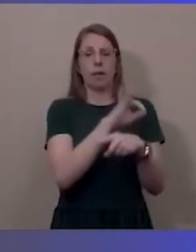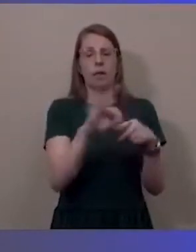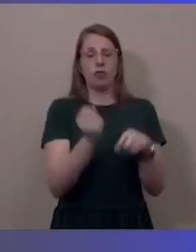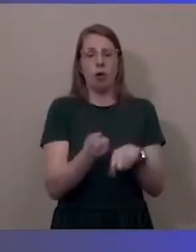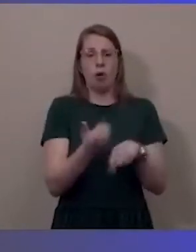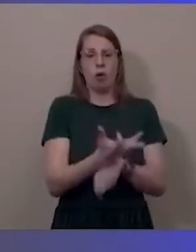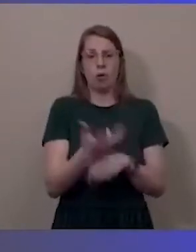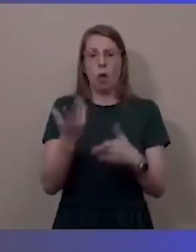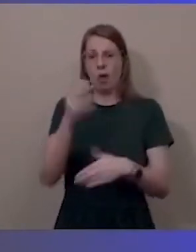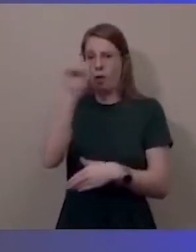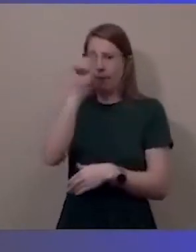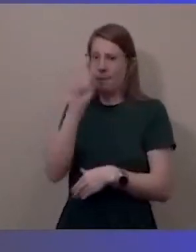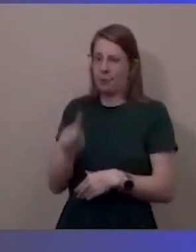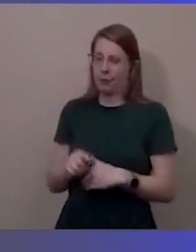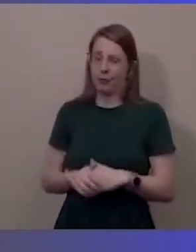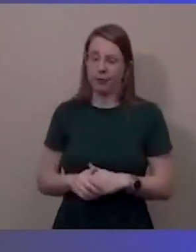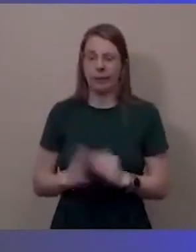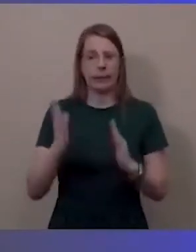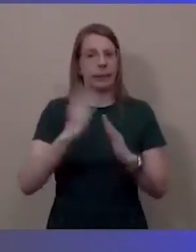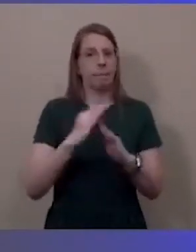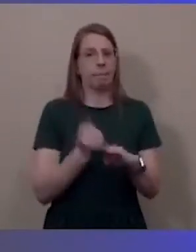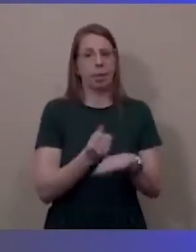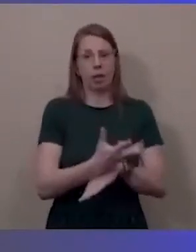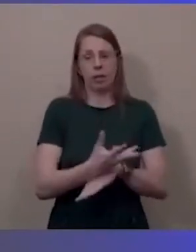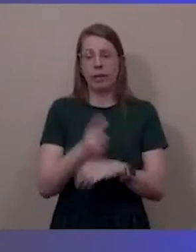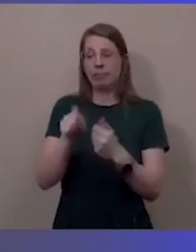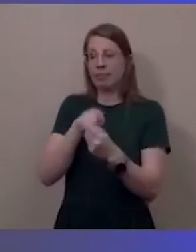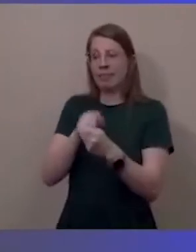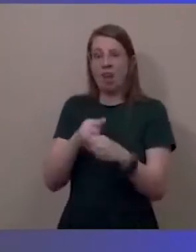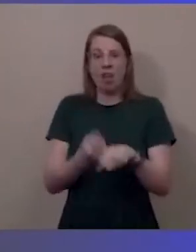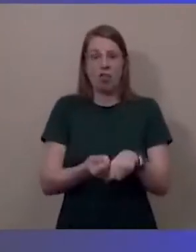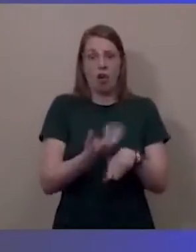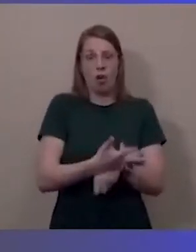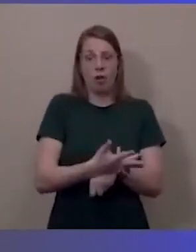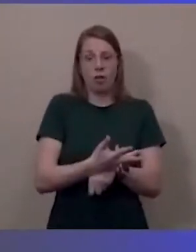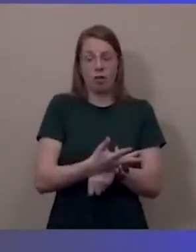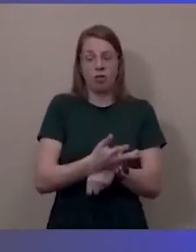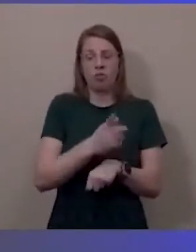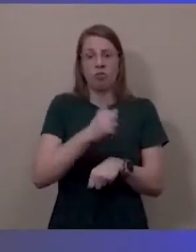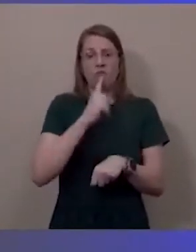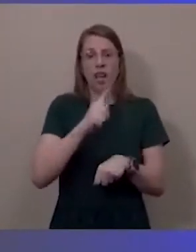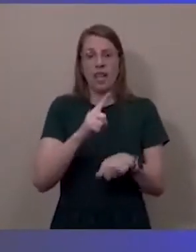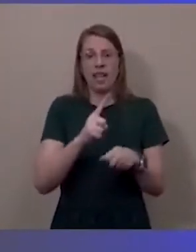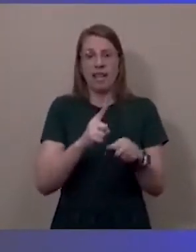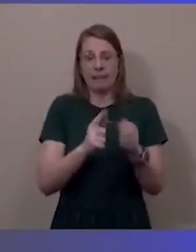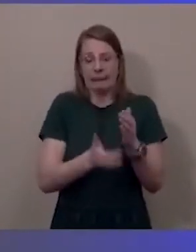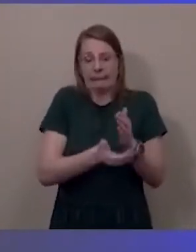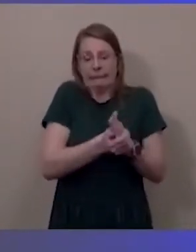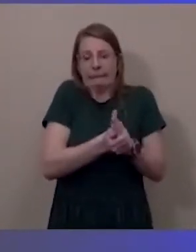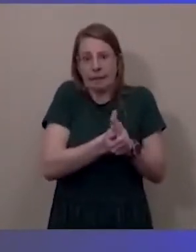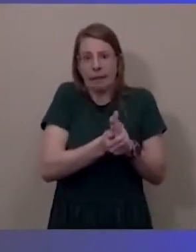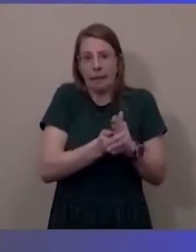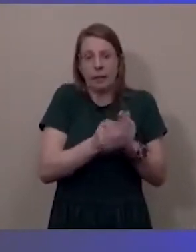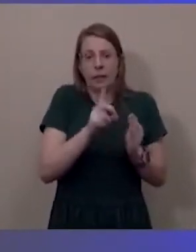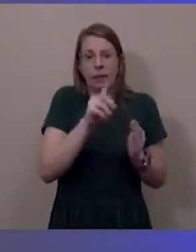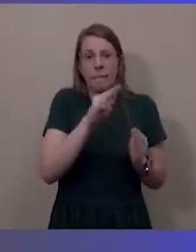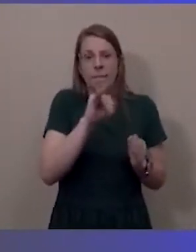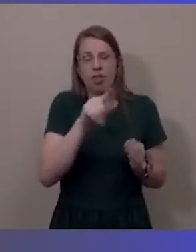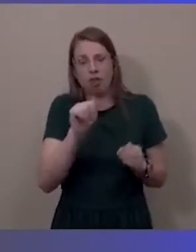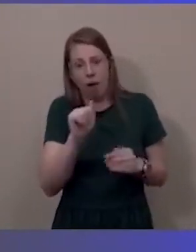is Alzheimer's. So Alzheimer's is a specific cause, a subset of dementia, but it's 70% of